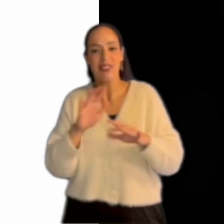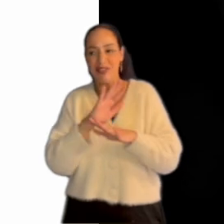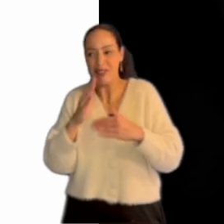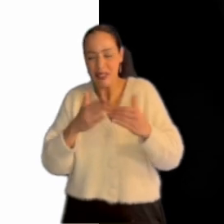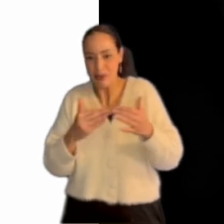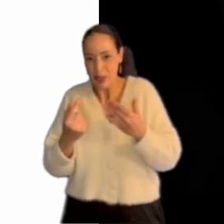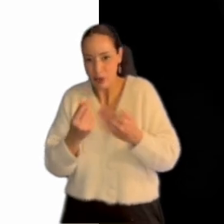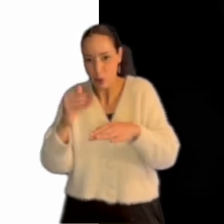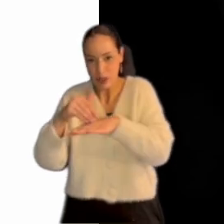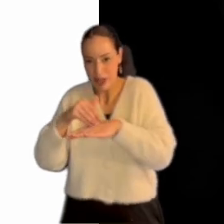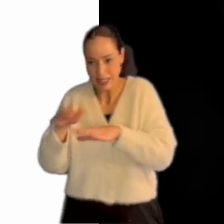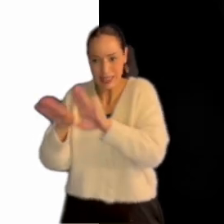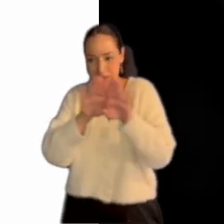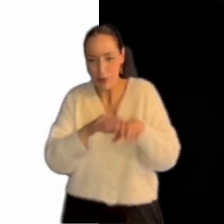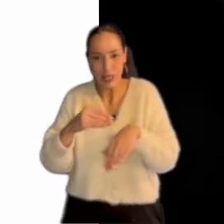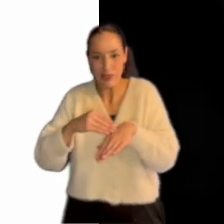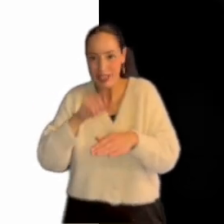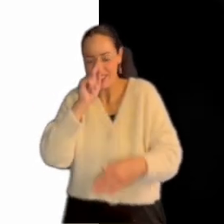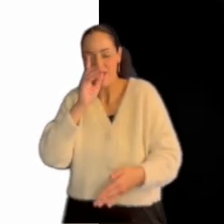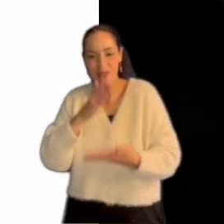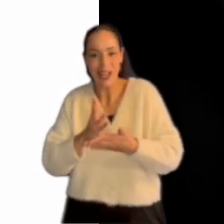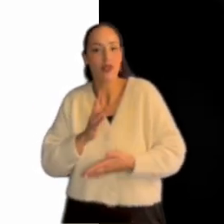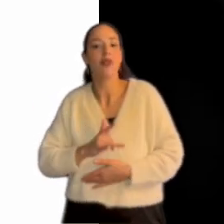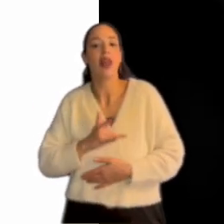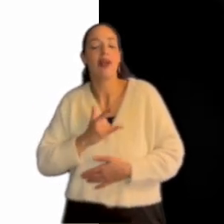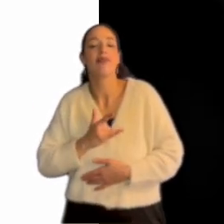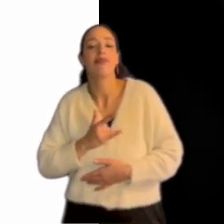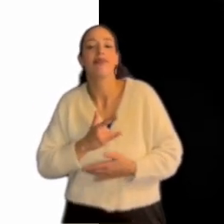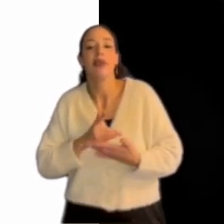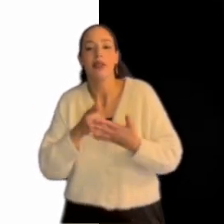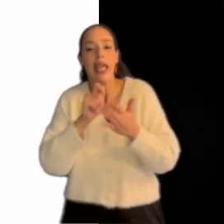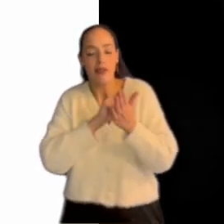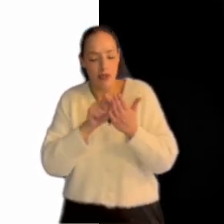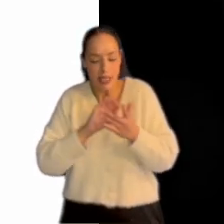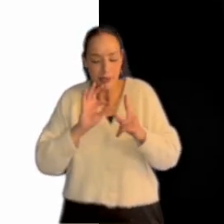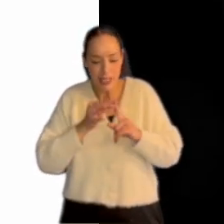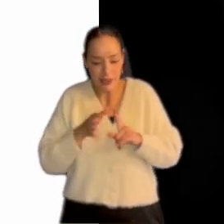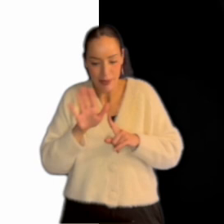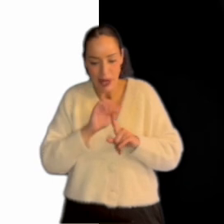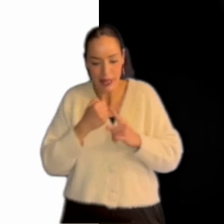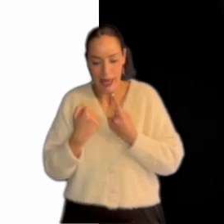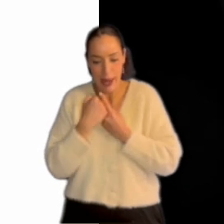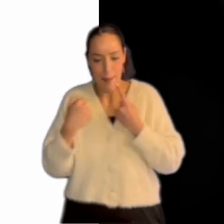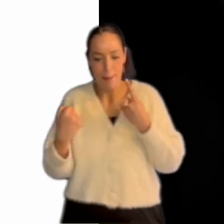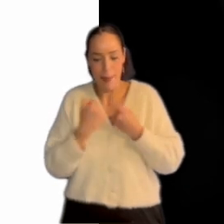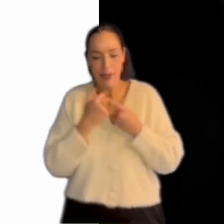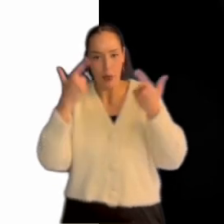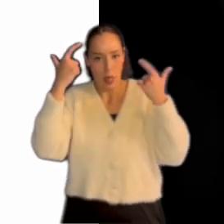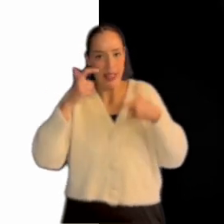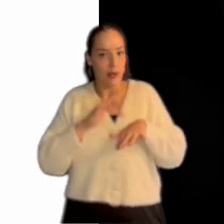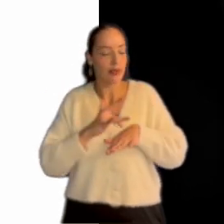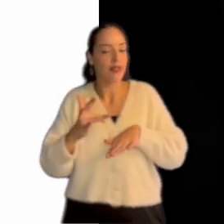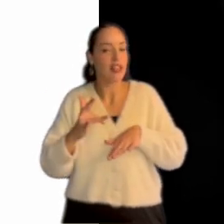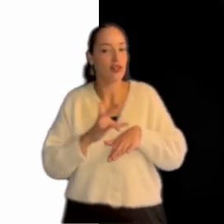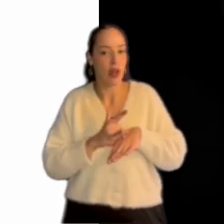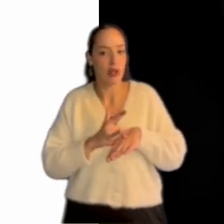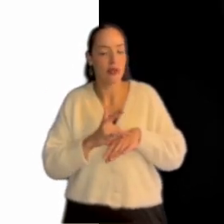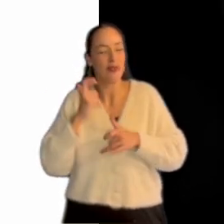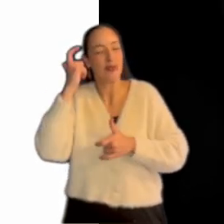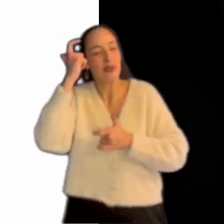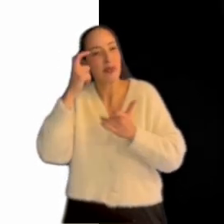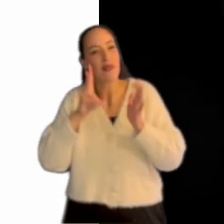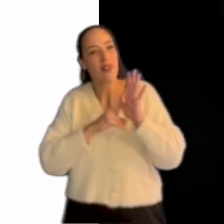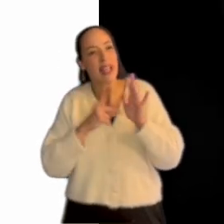write specifically about its impact on legal professionals, considering vicarious trauma as a fact of life for all practitioners who work with